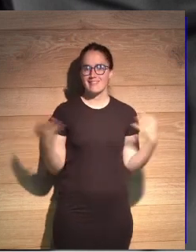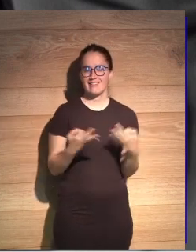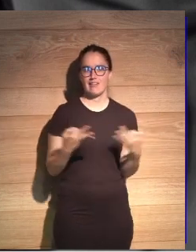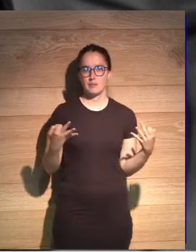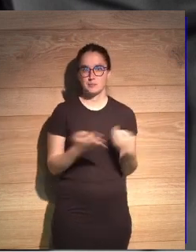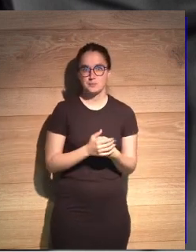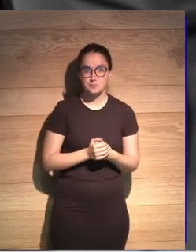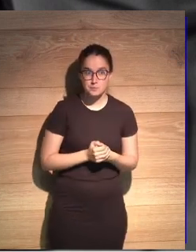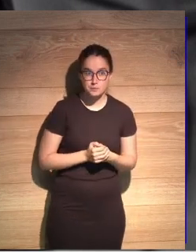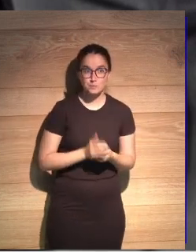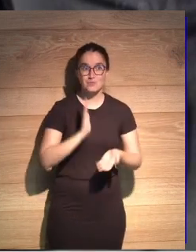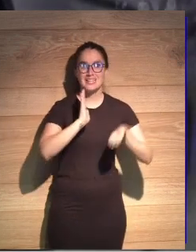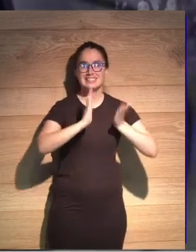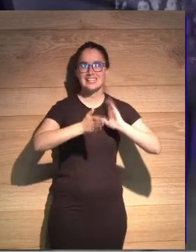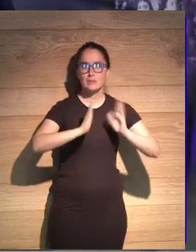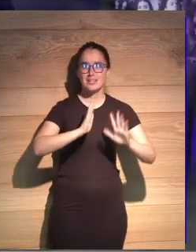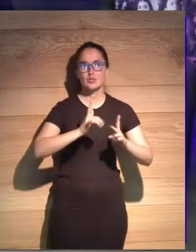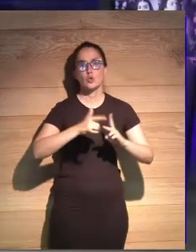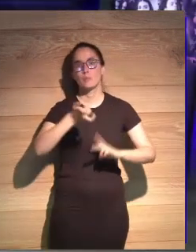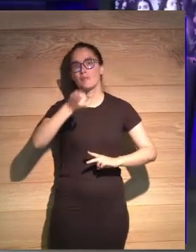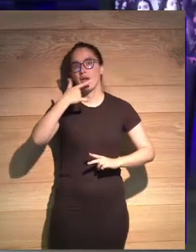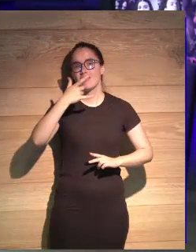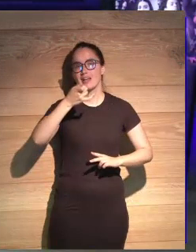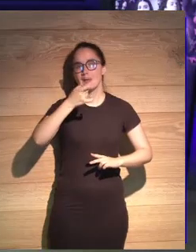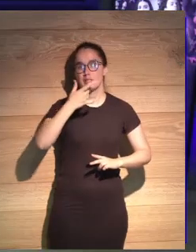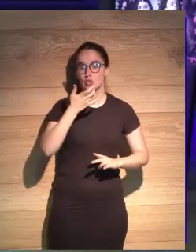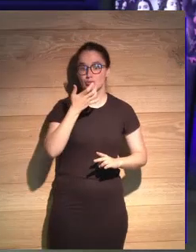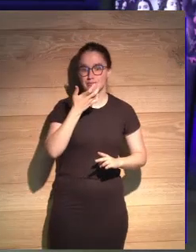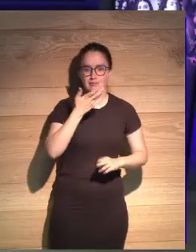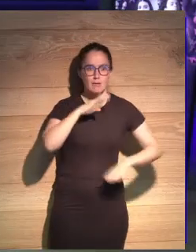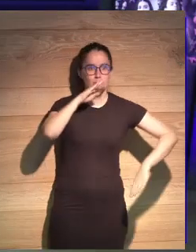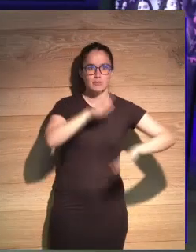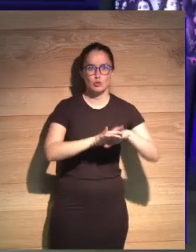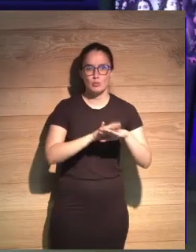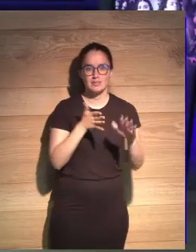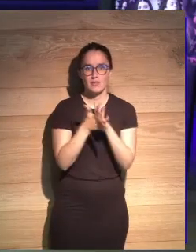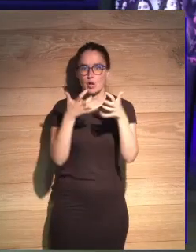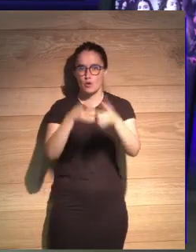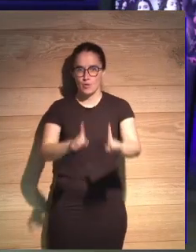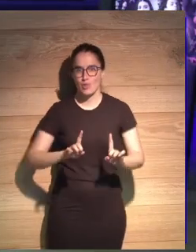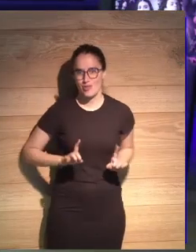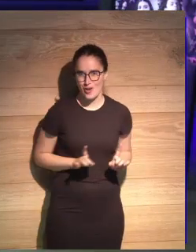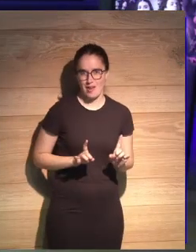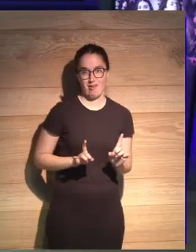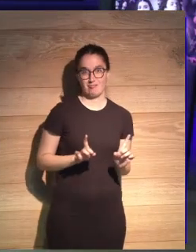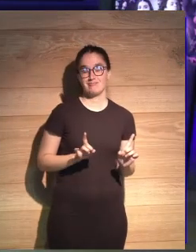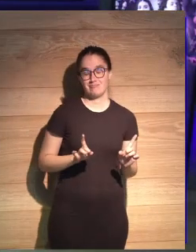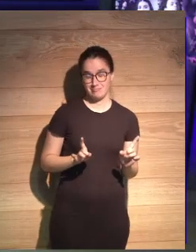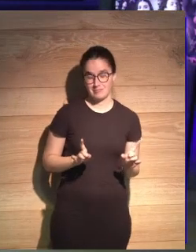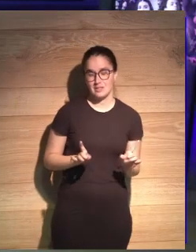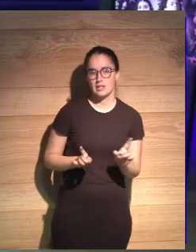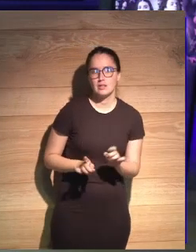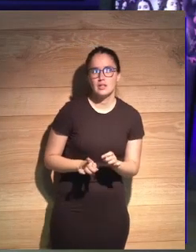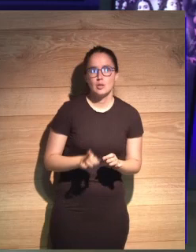treatments, it is important to understand that treatments and drugs don't work if they are not applied.